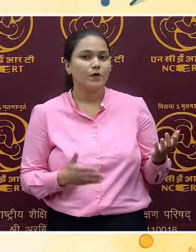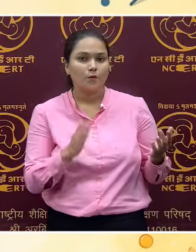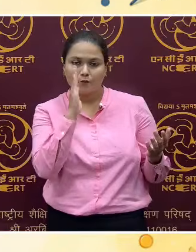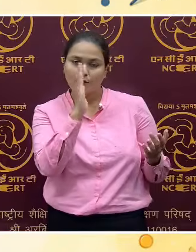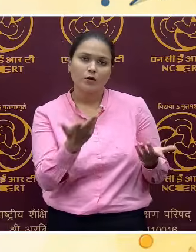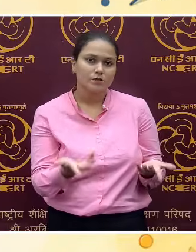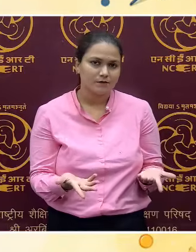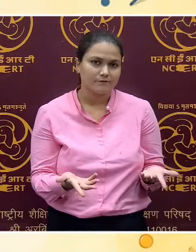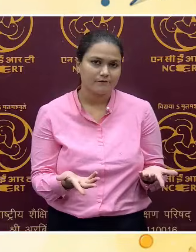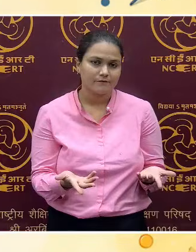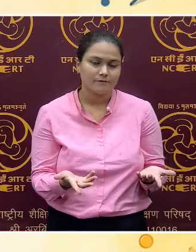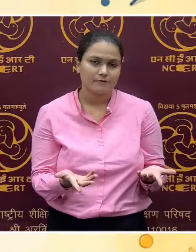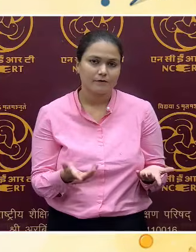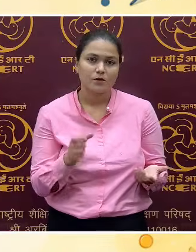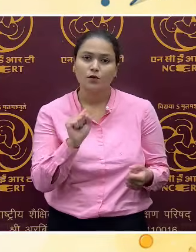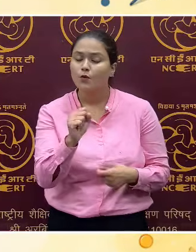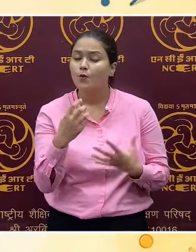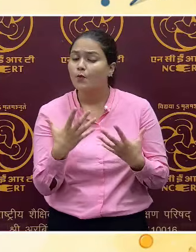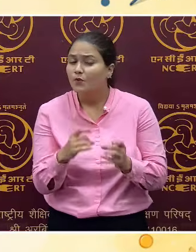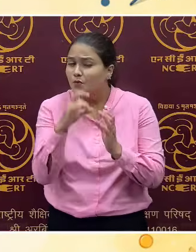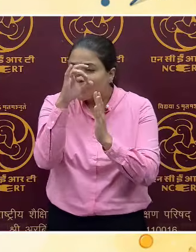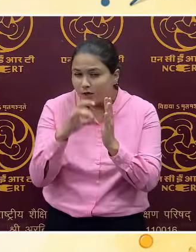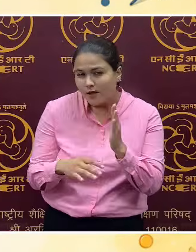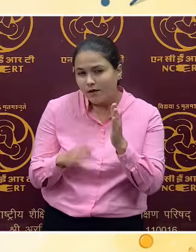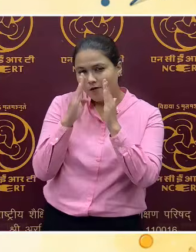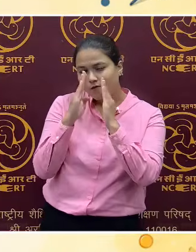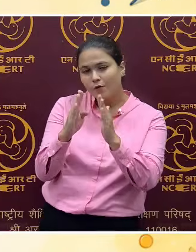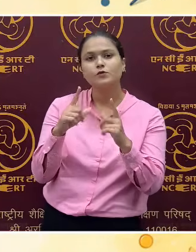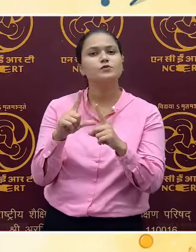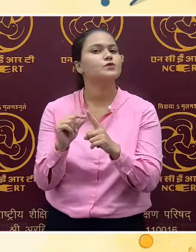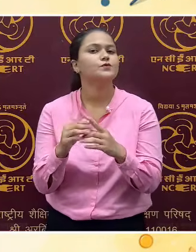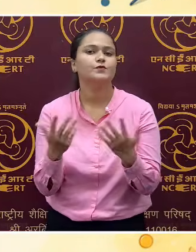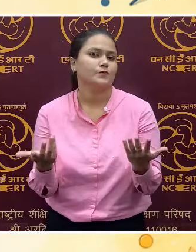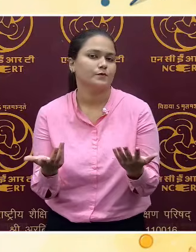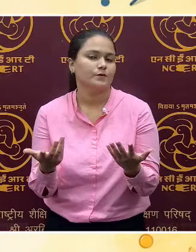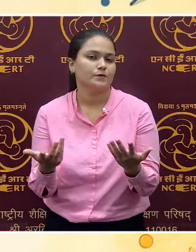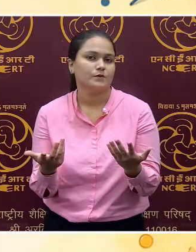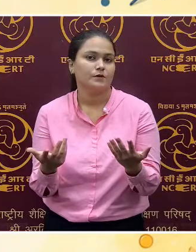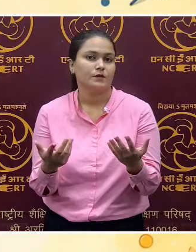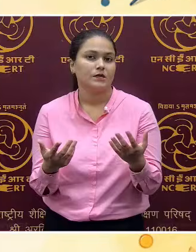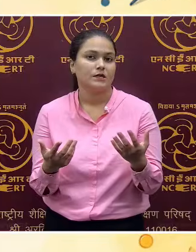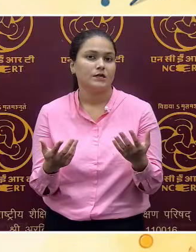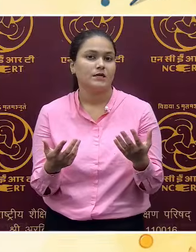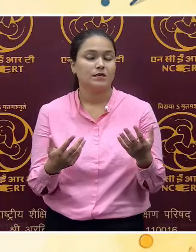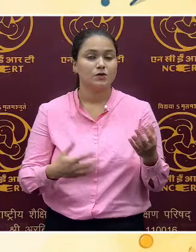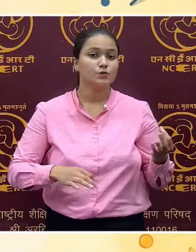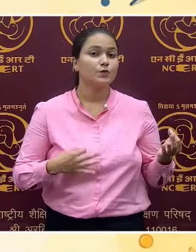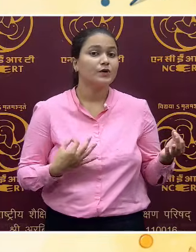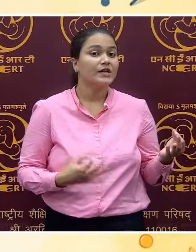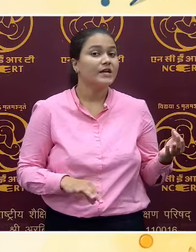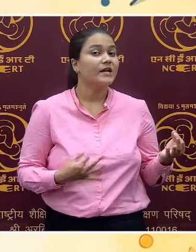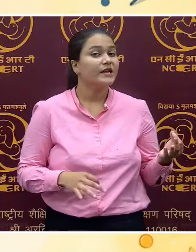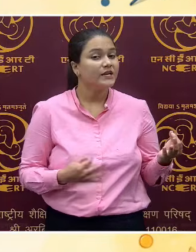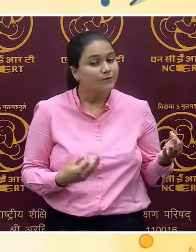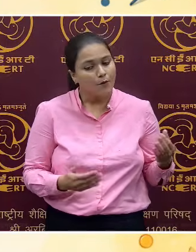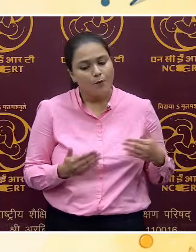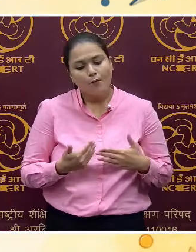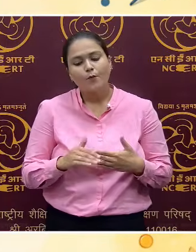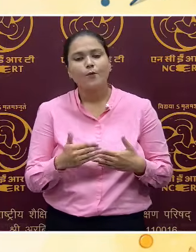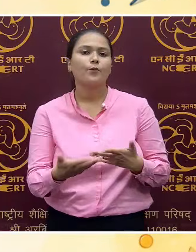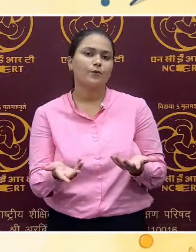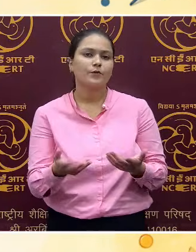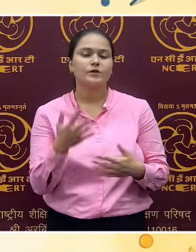focus. But if we want to defocus him, what would we do? We would say the guitar is being played, where the